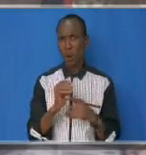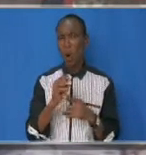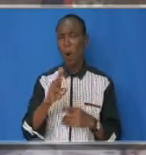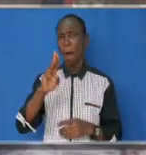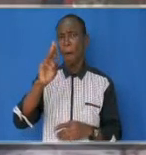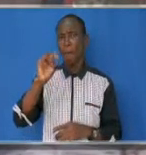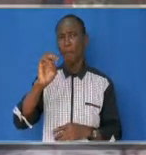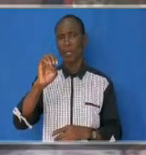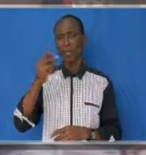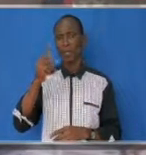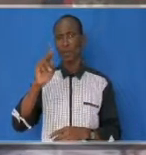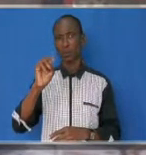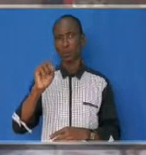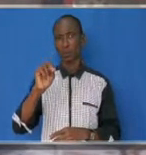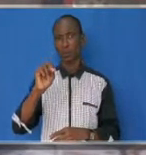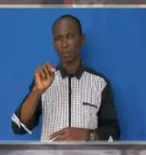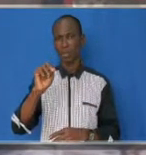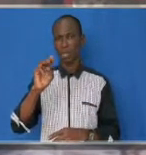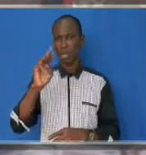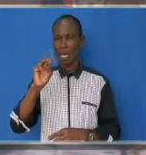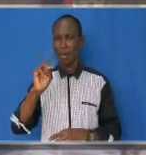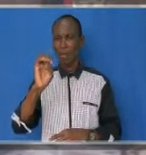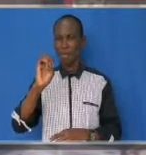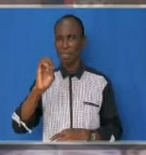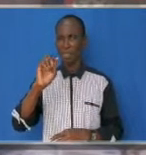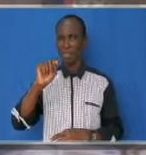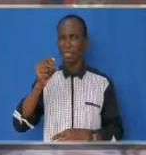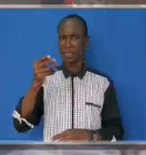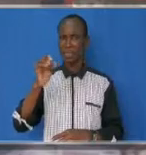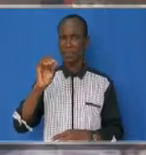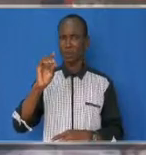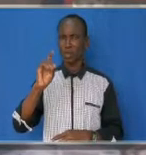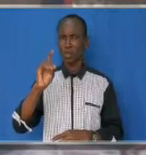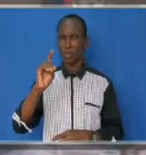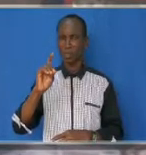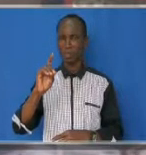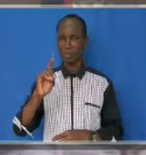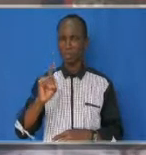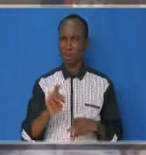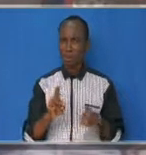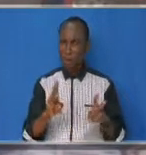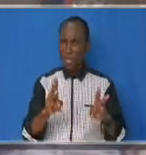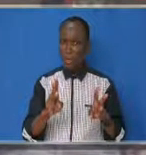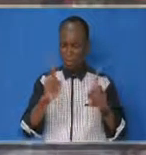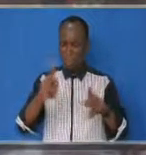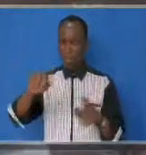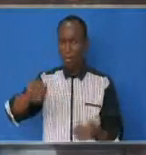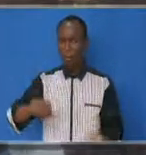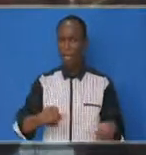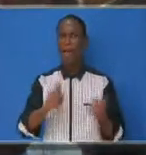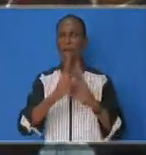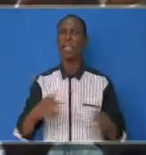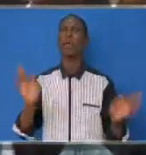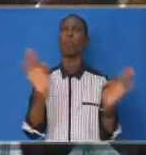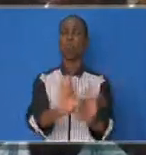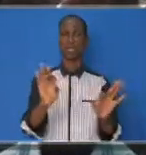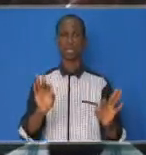Then we look at the aftermath, the result of baptism after